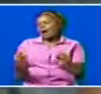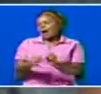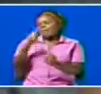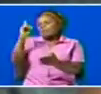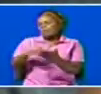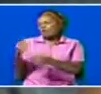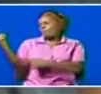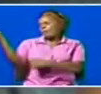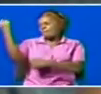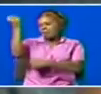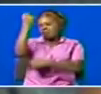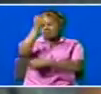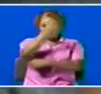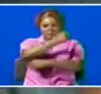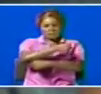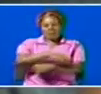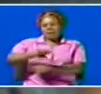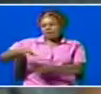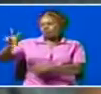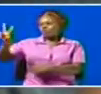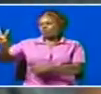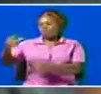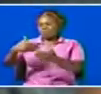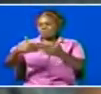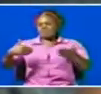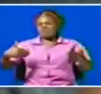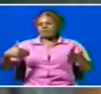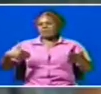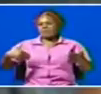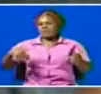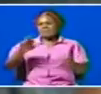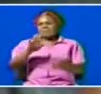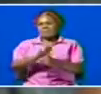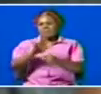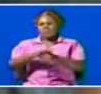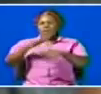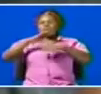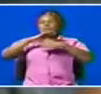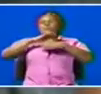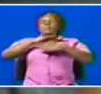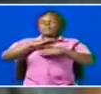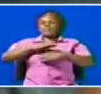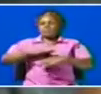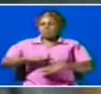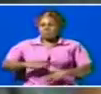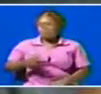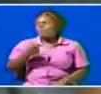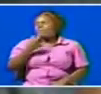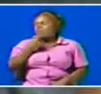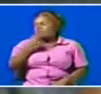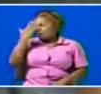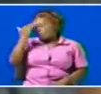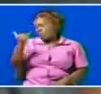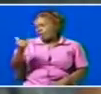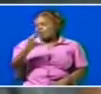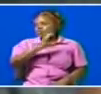happening throughout the day in those two counties. But before that, many breathed a sigh of relief in parts of Nyanza after the